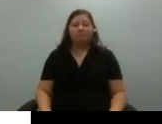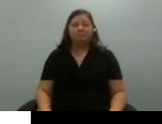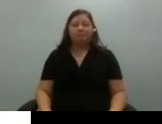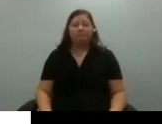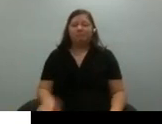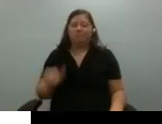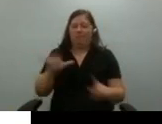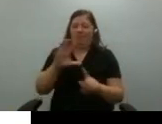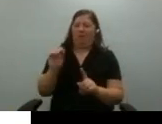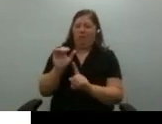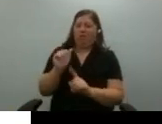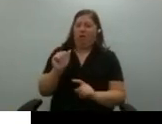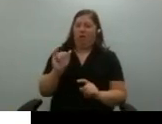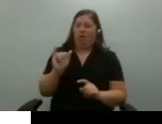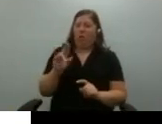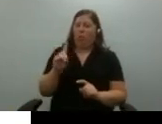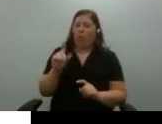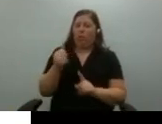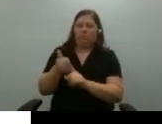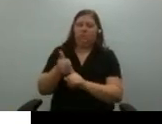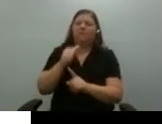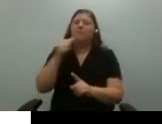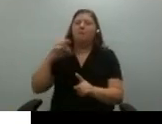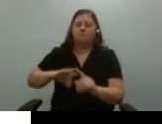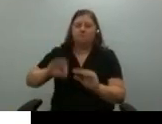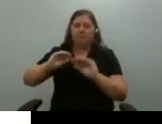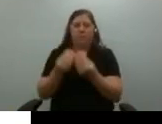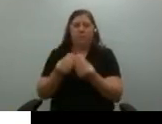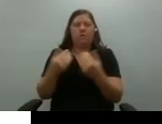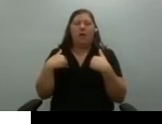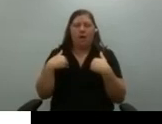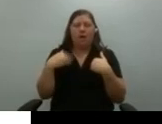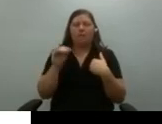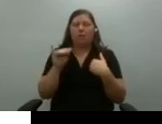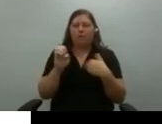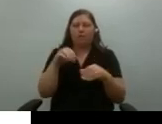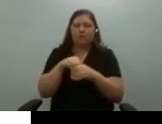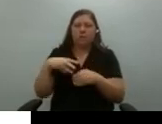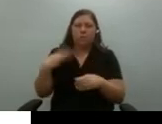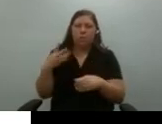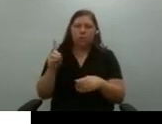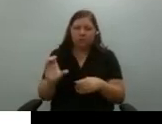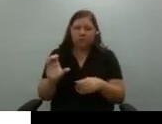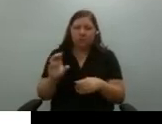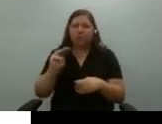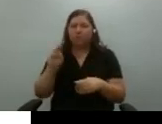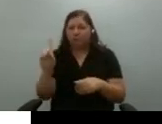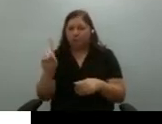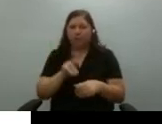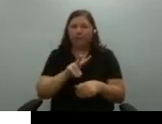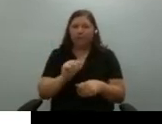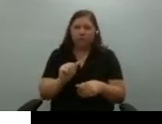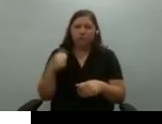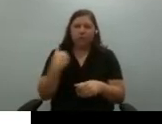Ayuda is a nonprofit organization with offices in Washington, D.C., Maryland, and Virginia. We advocate for